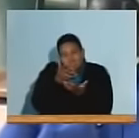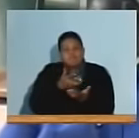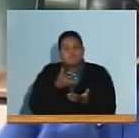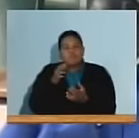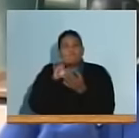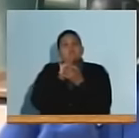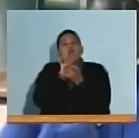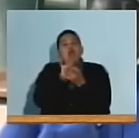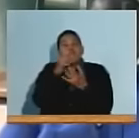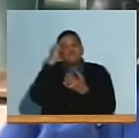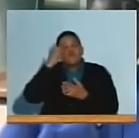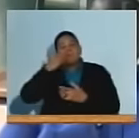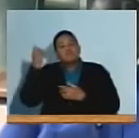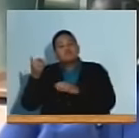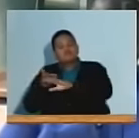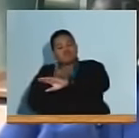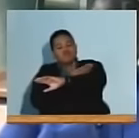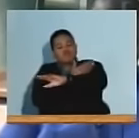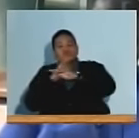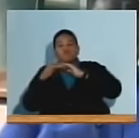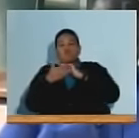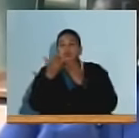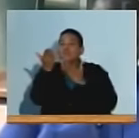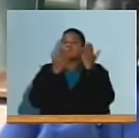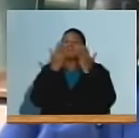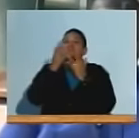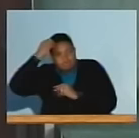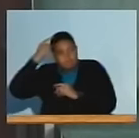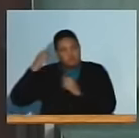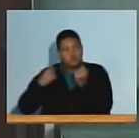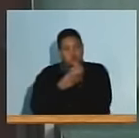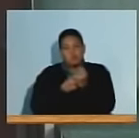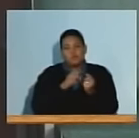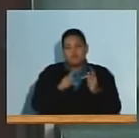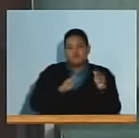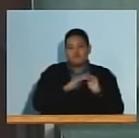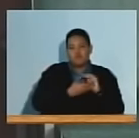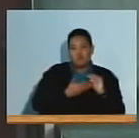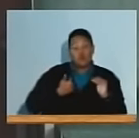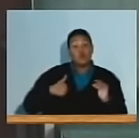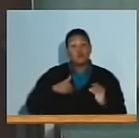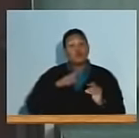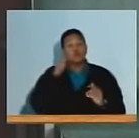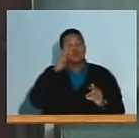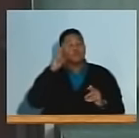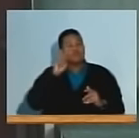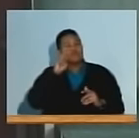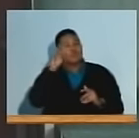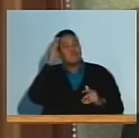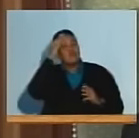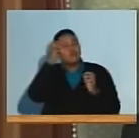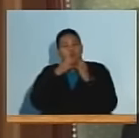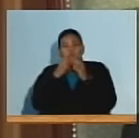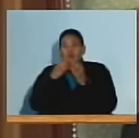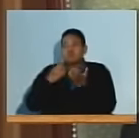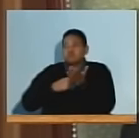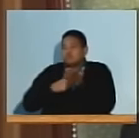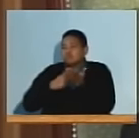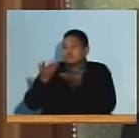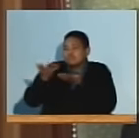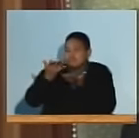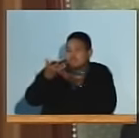betterment of Jamaica, in service of the people of Jamaica. We look forward to constructive engagement with the